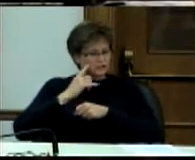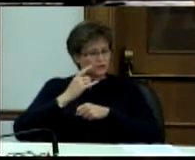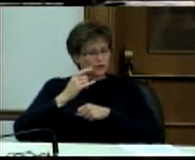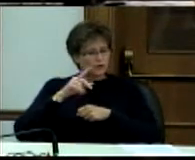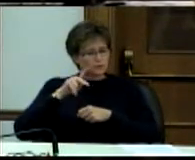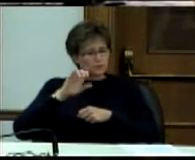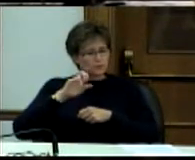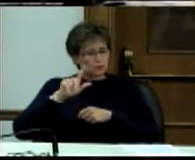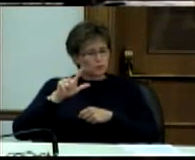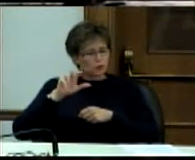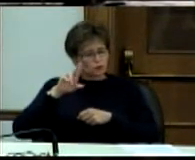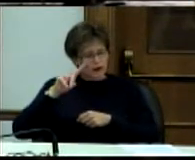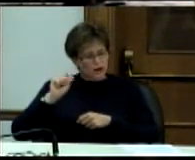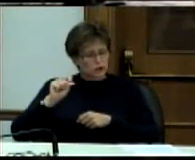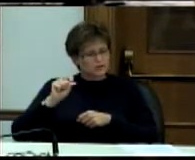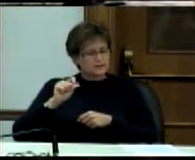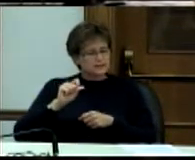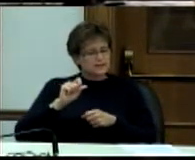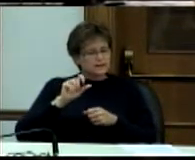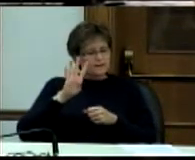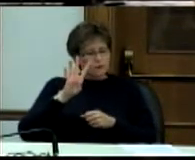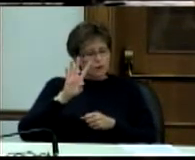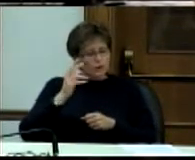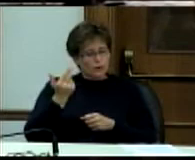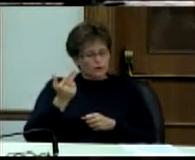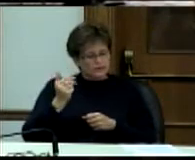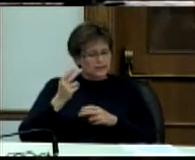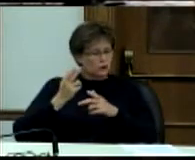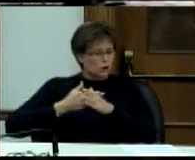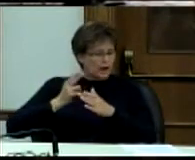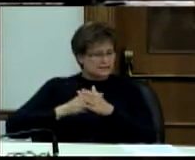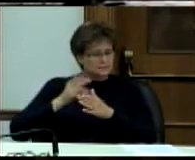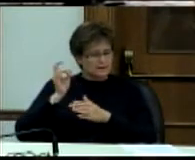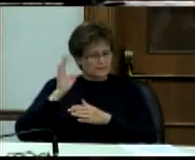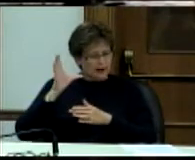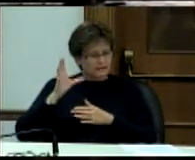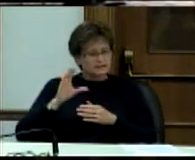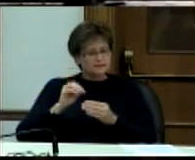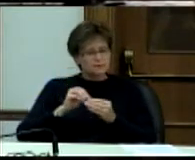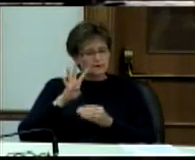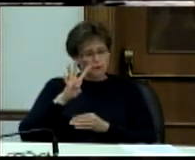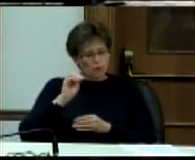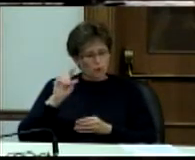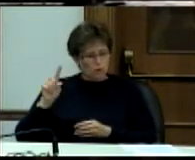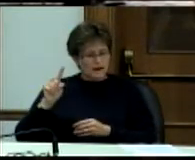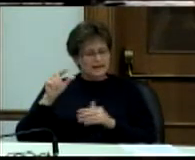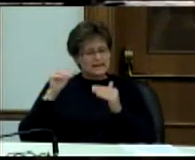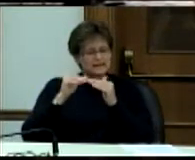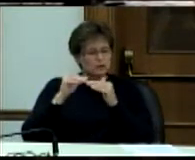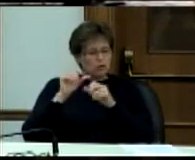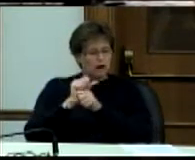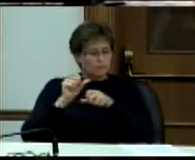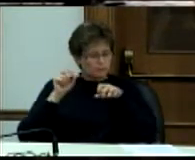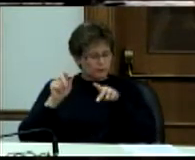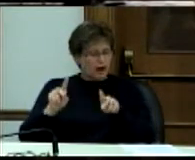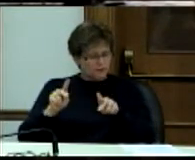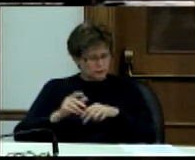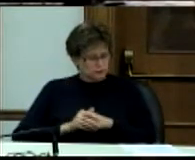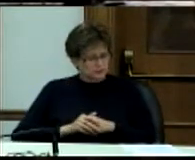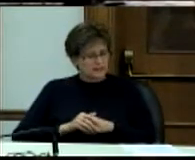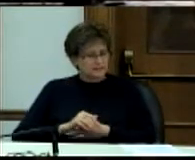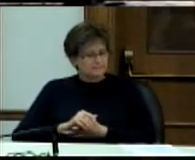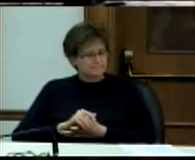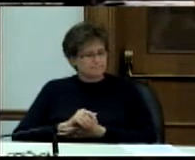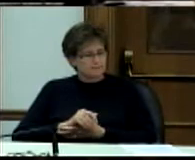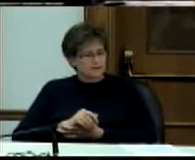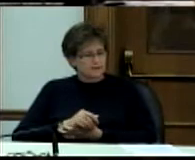Protection and Privacy of Pupil Records. Policy 413, Harassment and Violence. Policy 401, Equal Employment